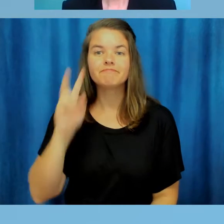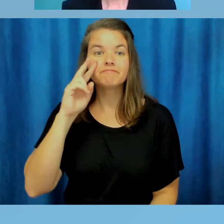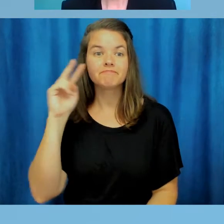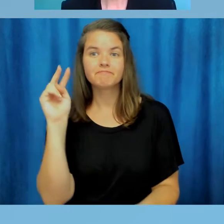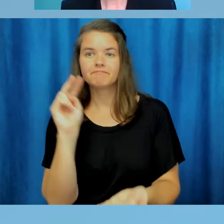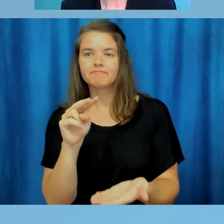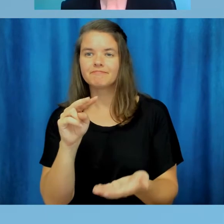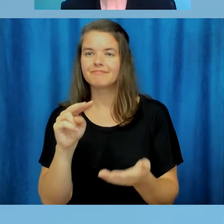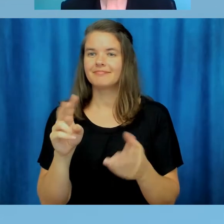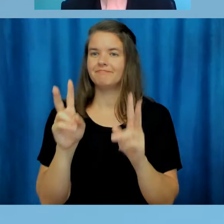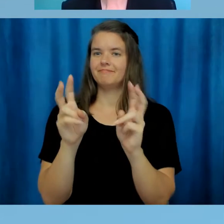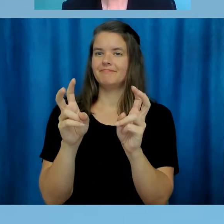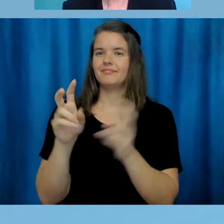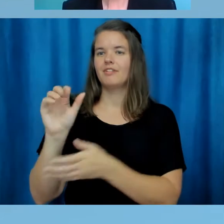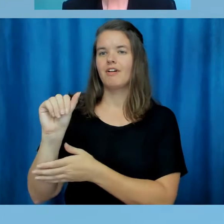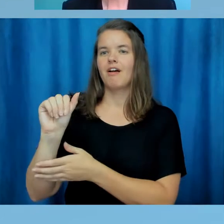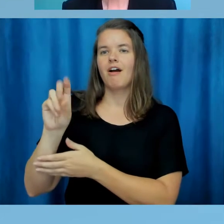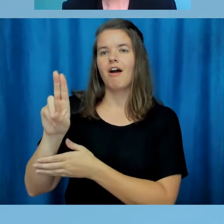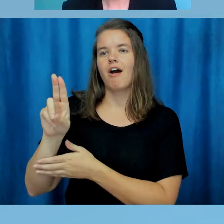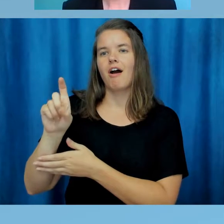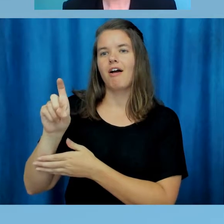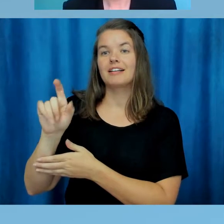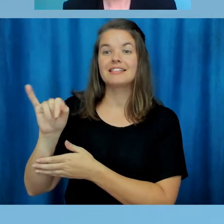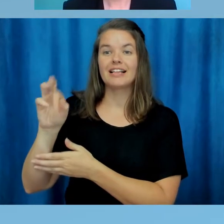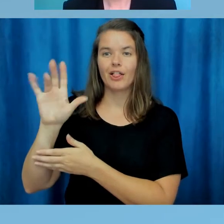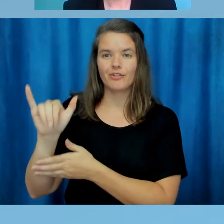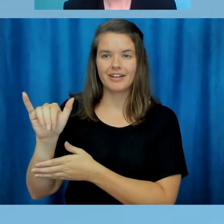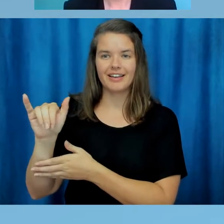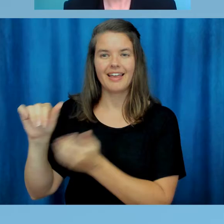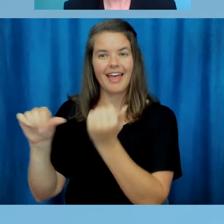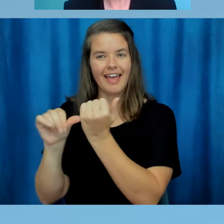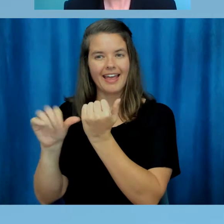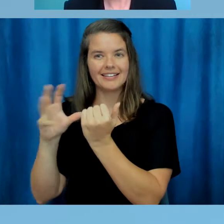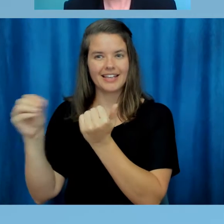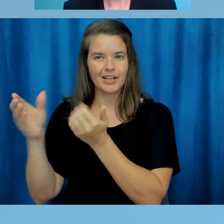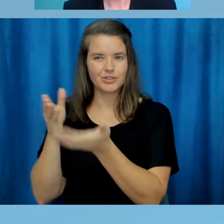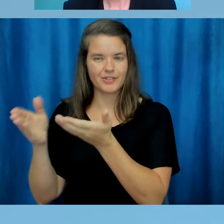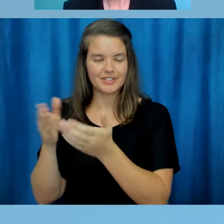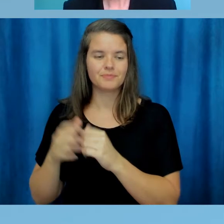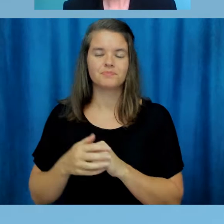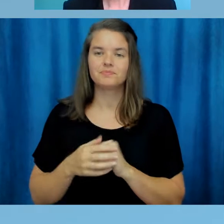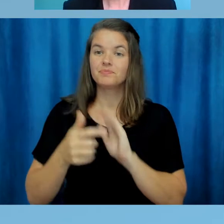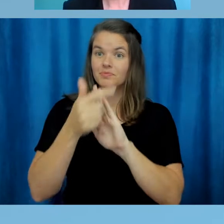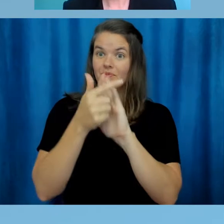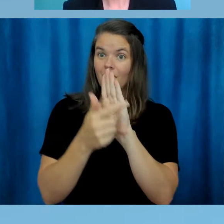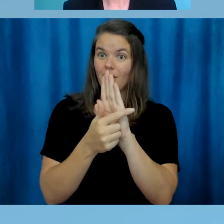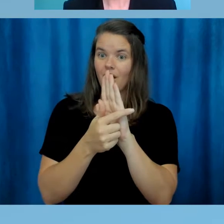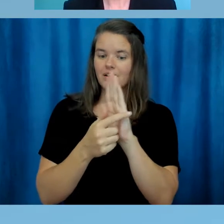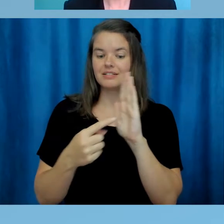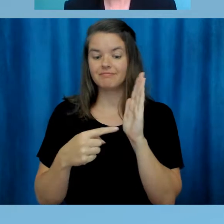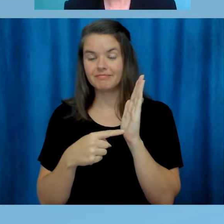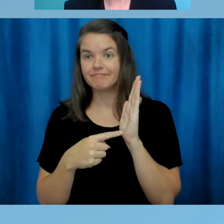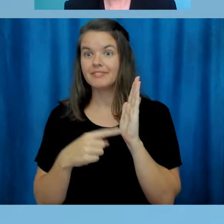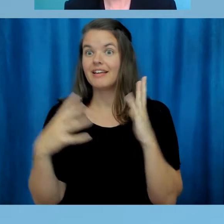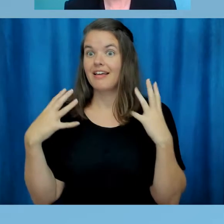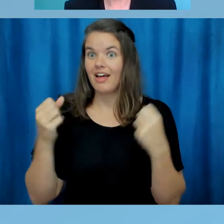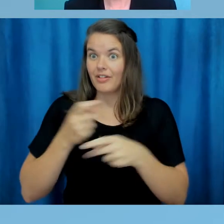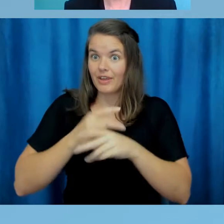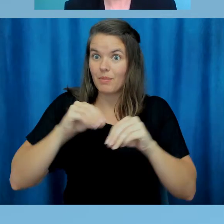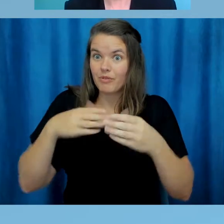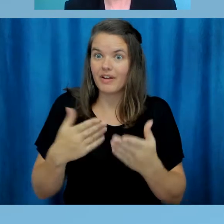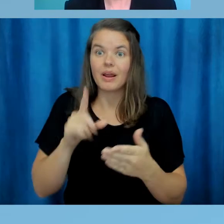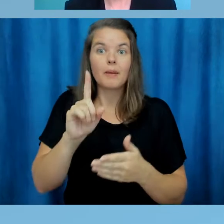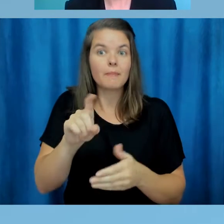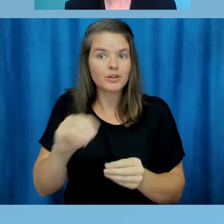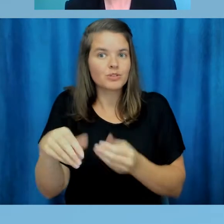Let's take a look at that term, auxiliary aids and services. So under the law, healthcare providers must